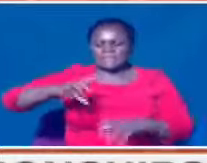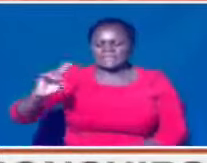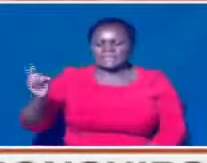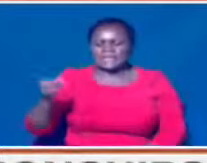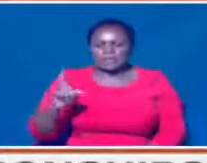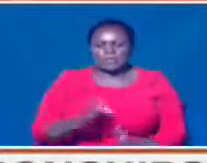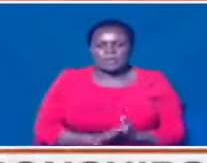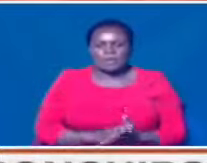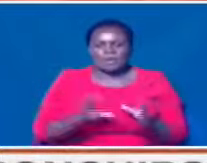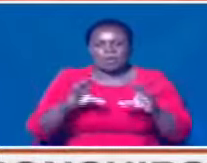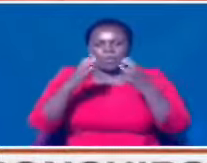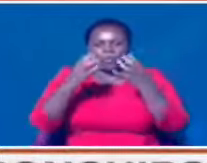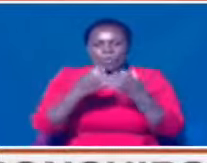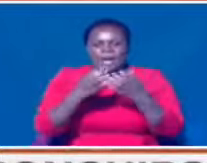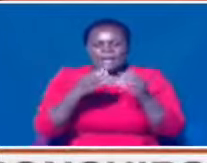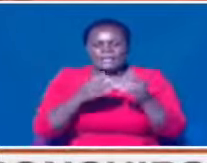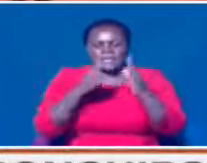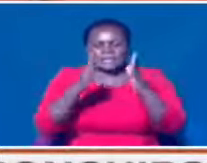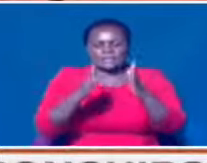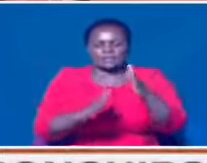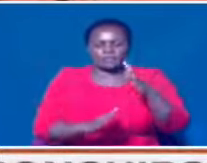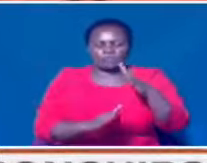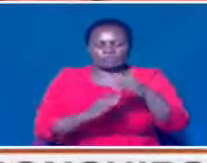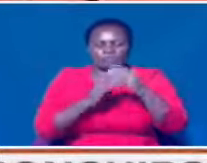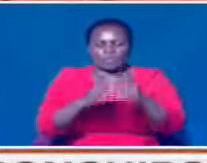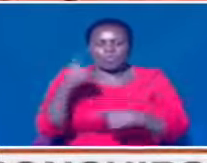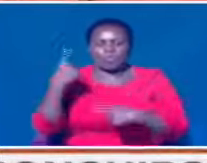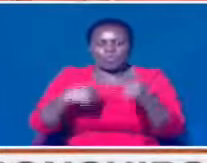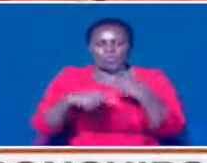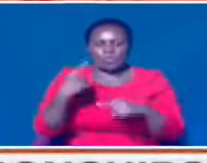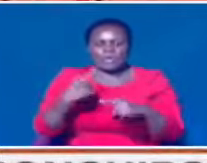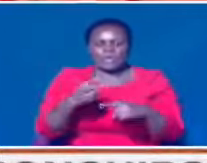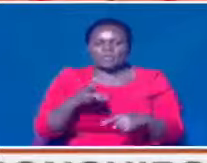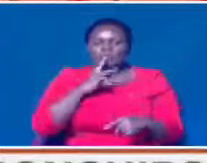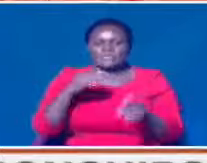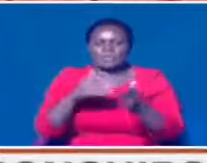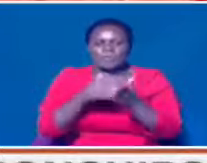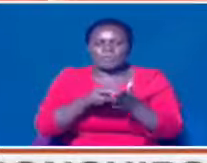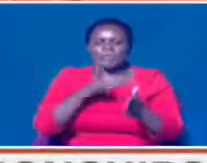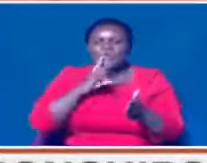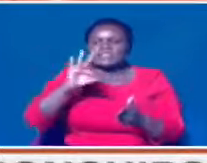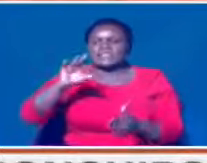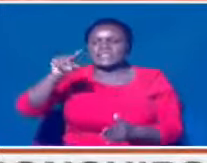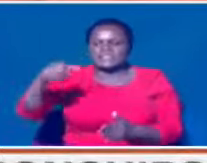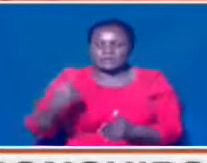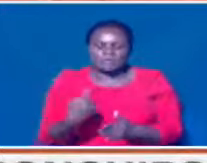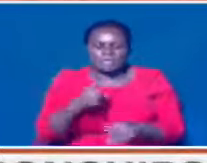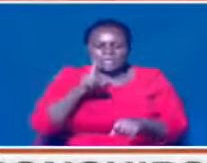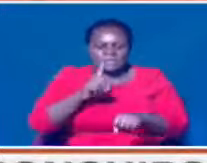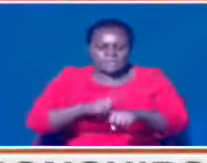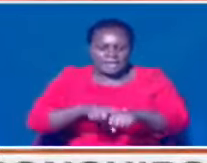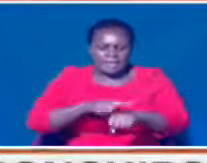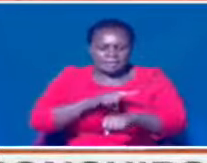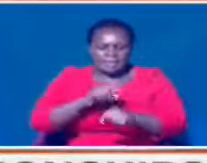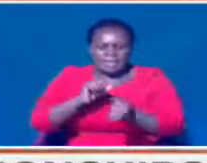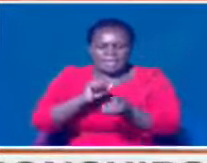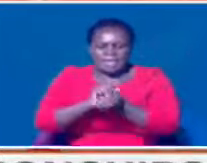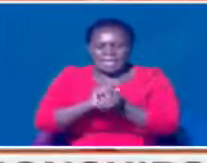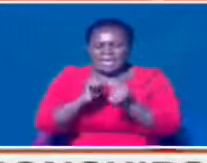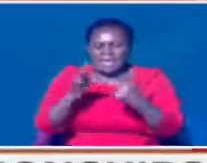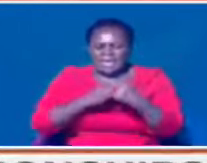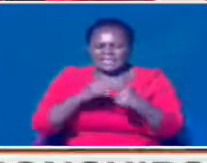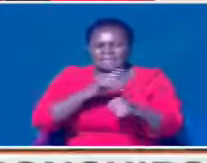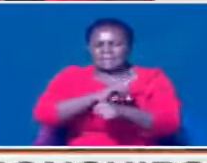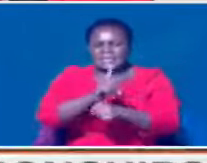Nairobi. World Diamond League champion Simon Koech won the steeplechase 3,000-meter race in a time of 8